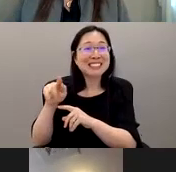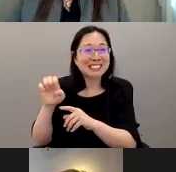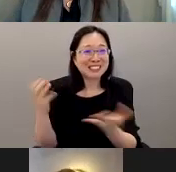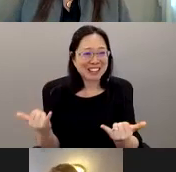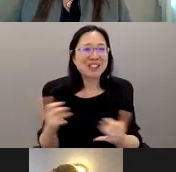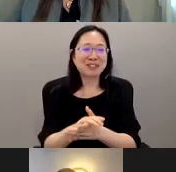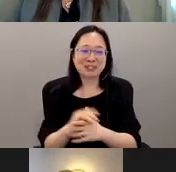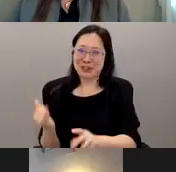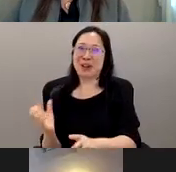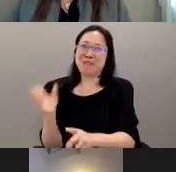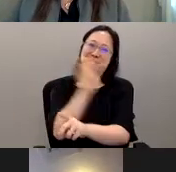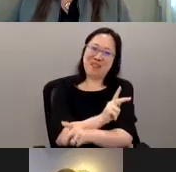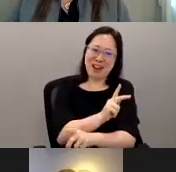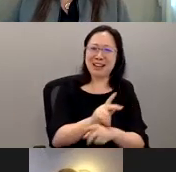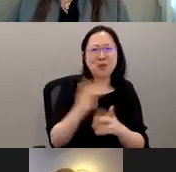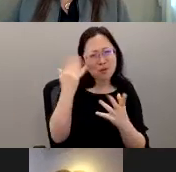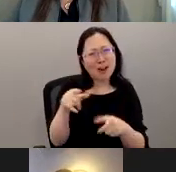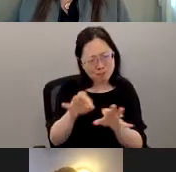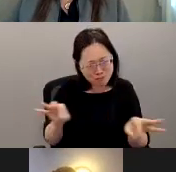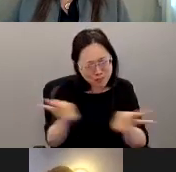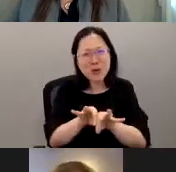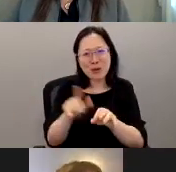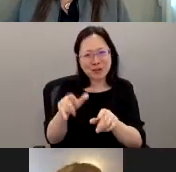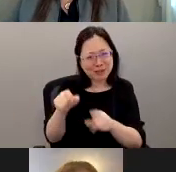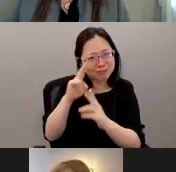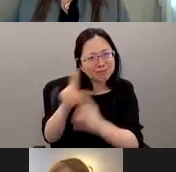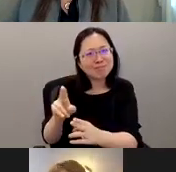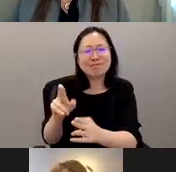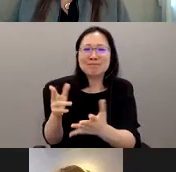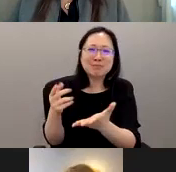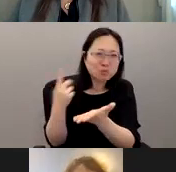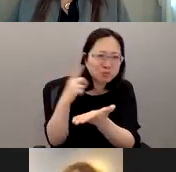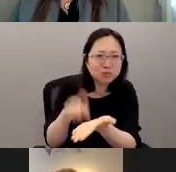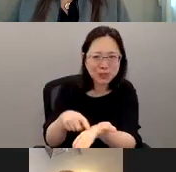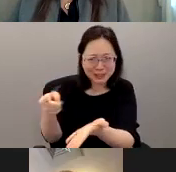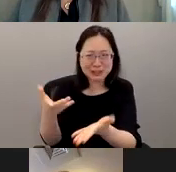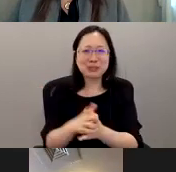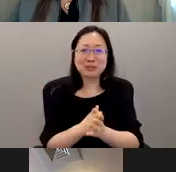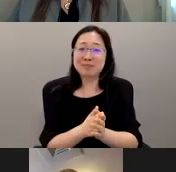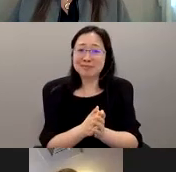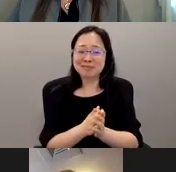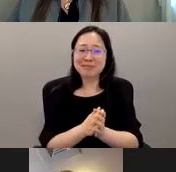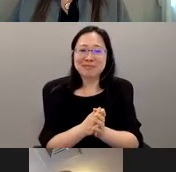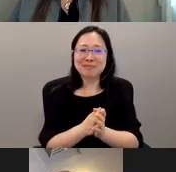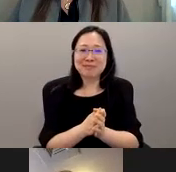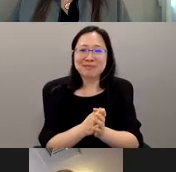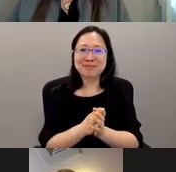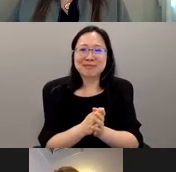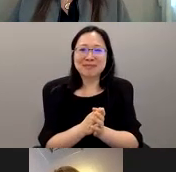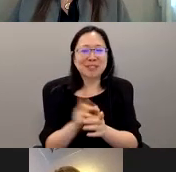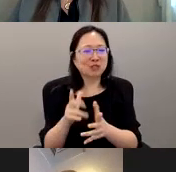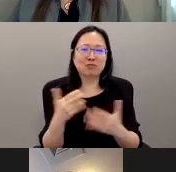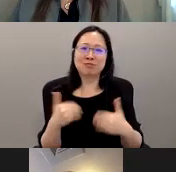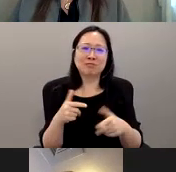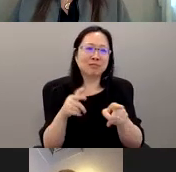going back to Susan because you're worth it, Susan, that we go back on this slide deck. Please, you are so deserving